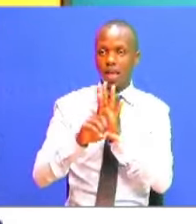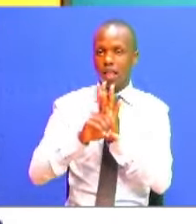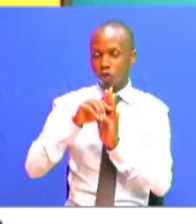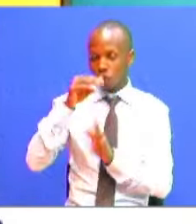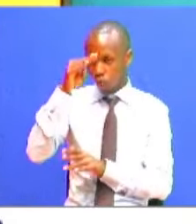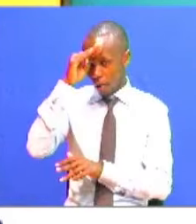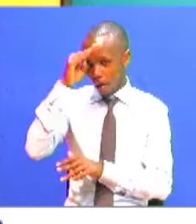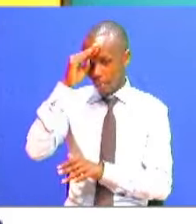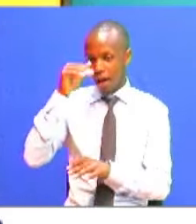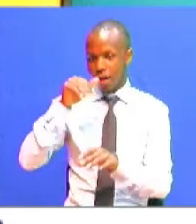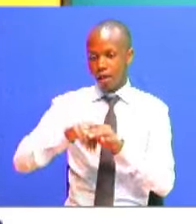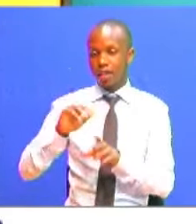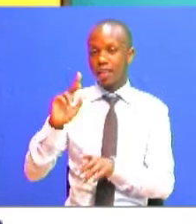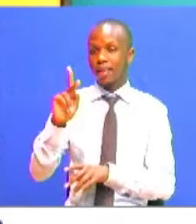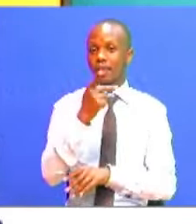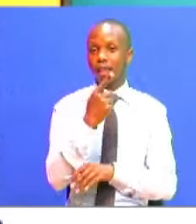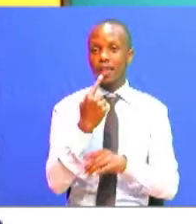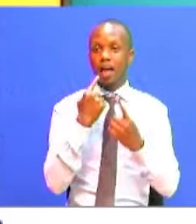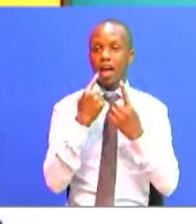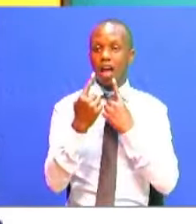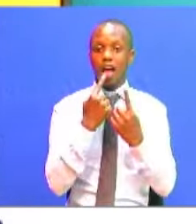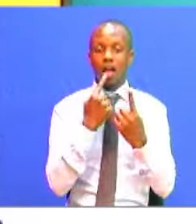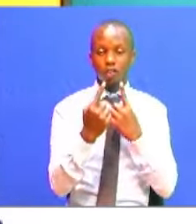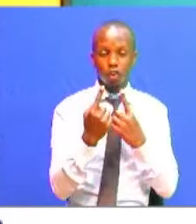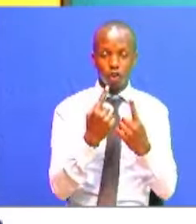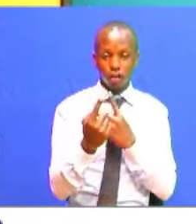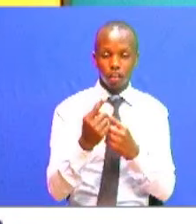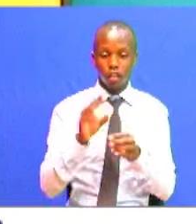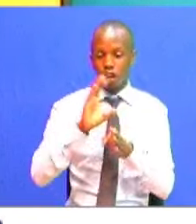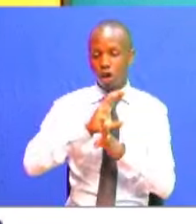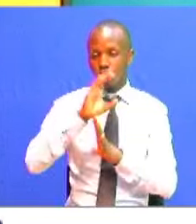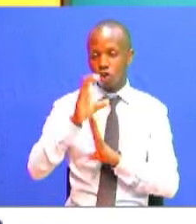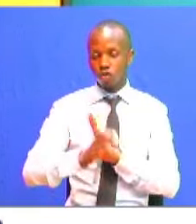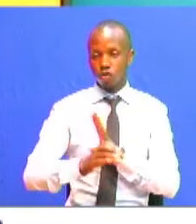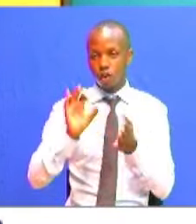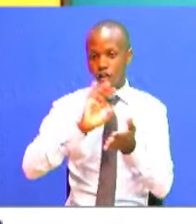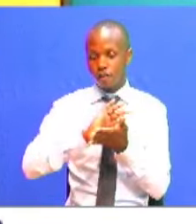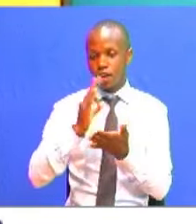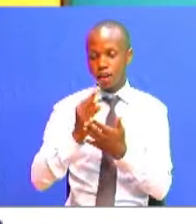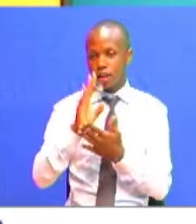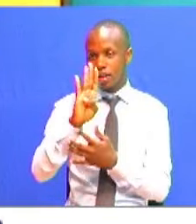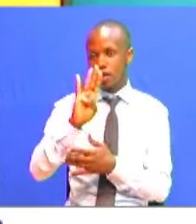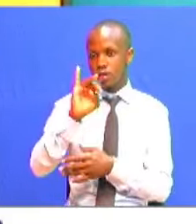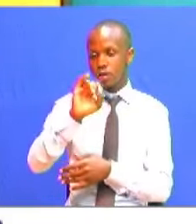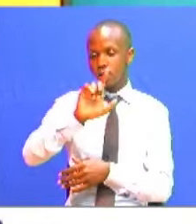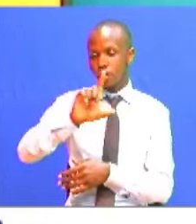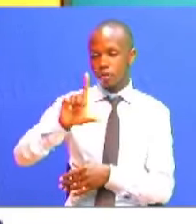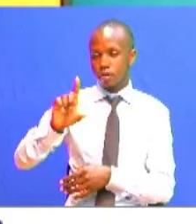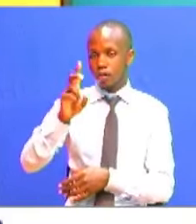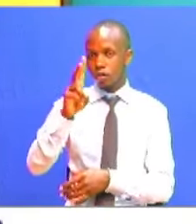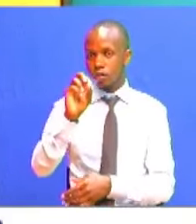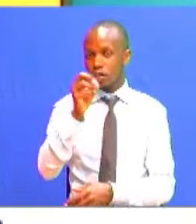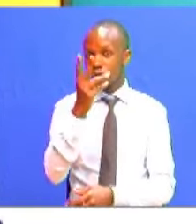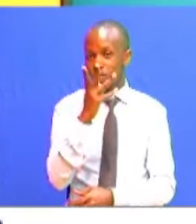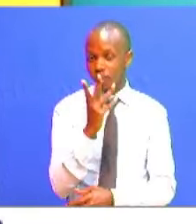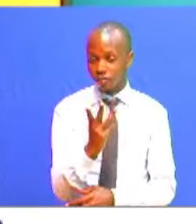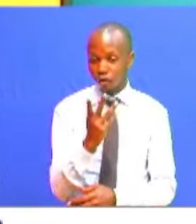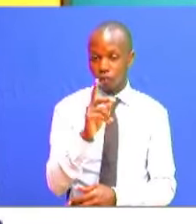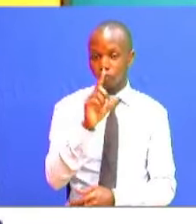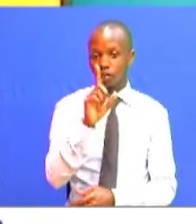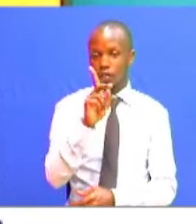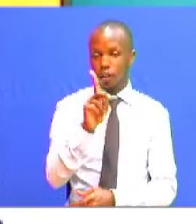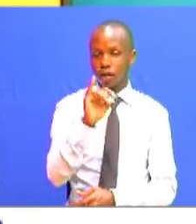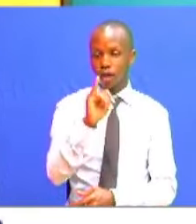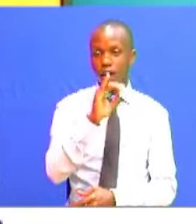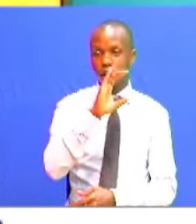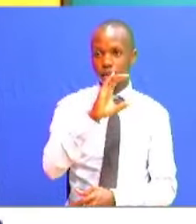Kenya. Speaking when he made his submission during the conclusion of the Finance Bill 2024 public participation at KICC